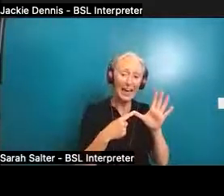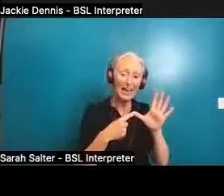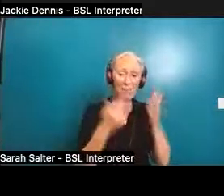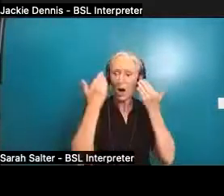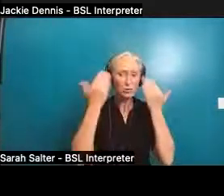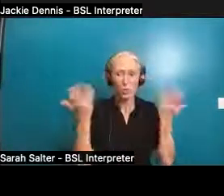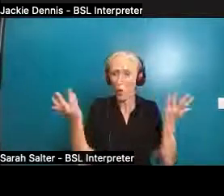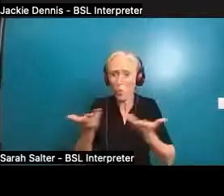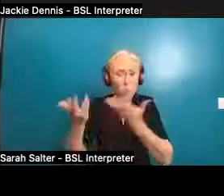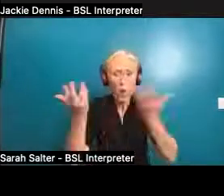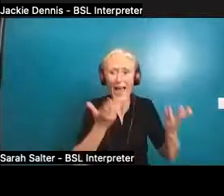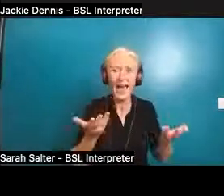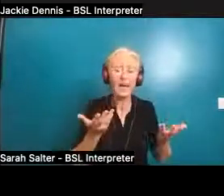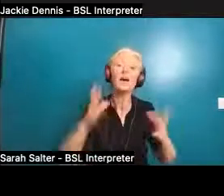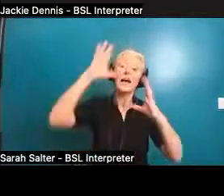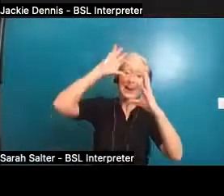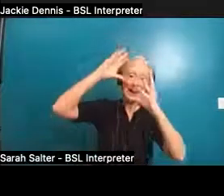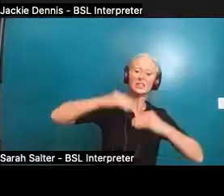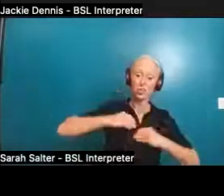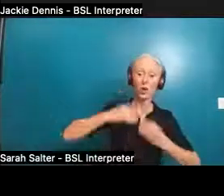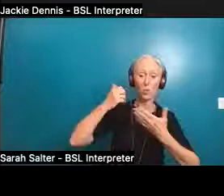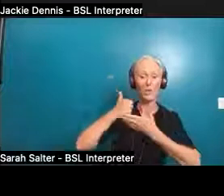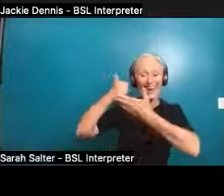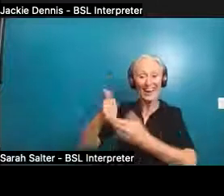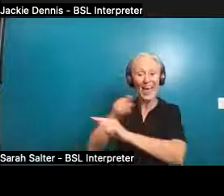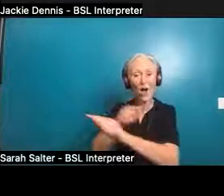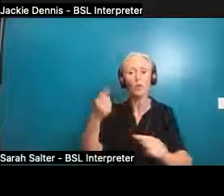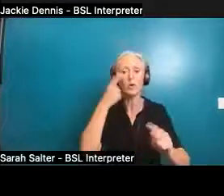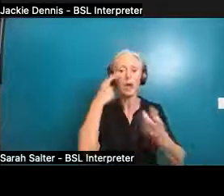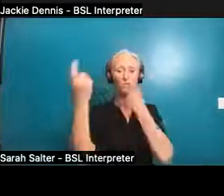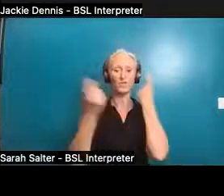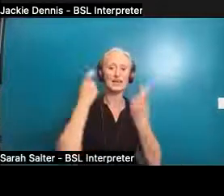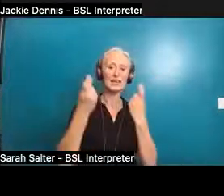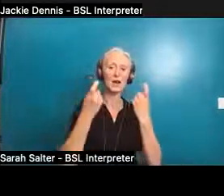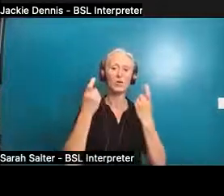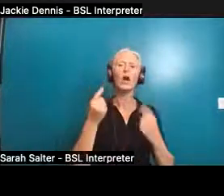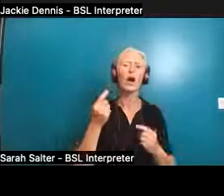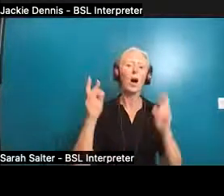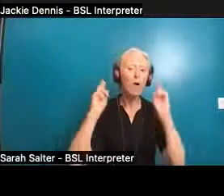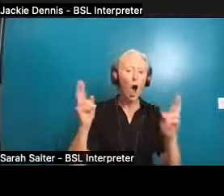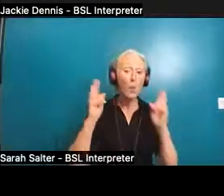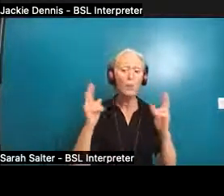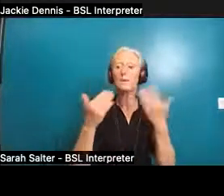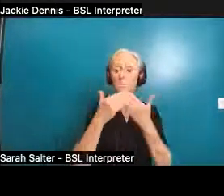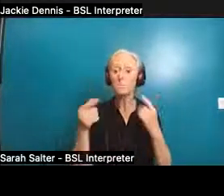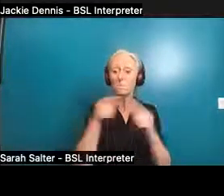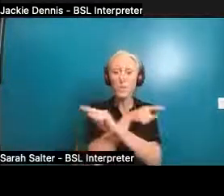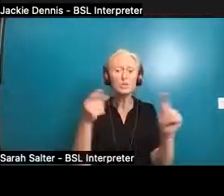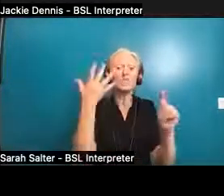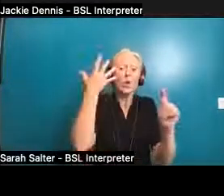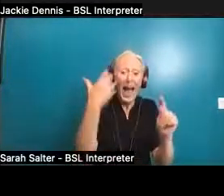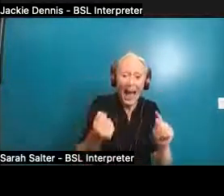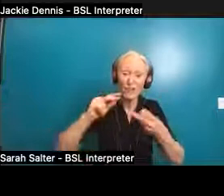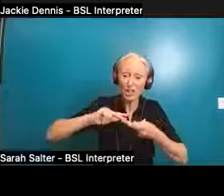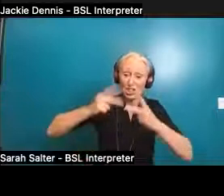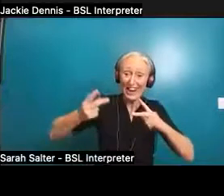out. And I'm hoping that most of you on this call have a genetic result. But for those of you who don't,